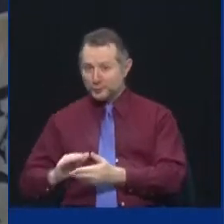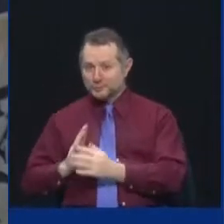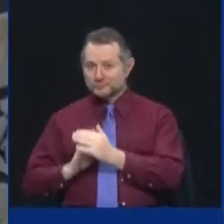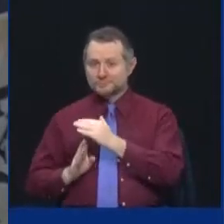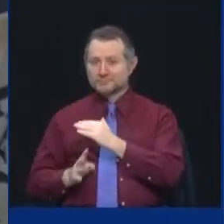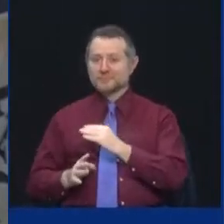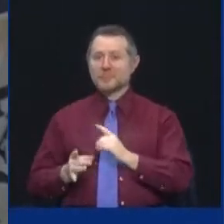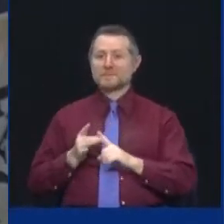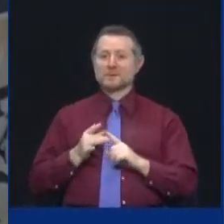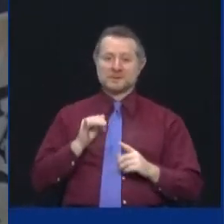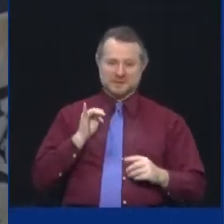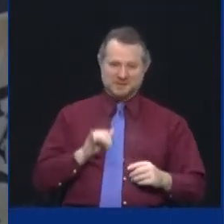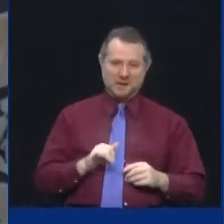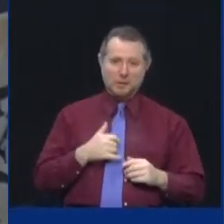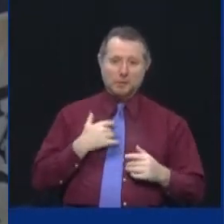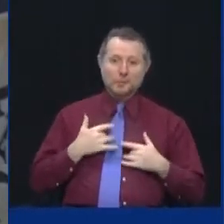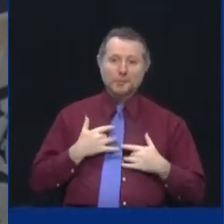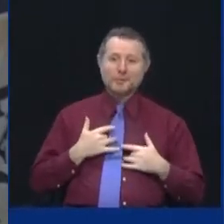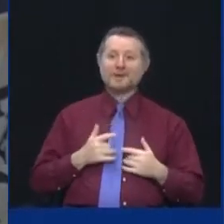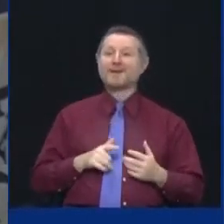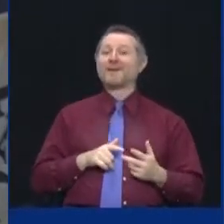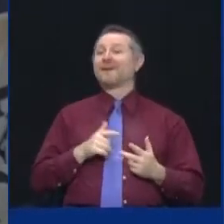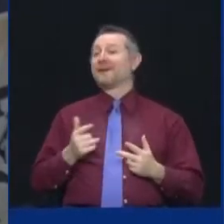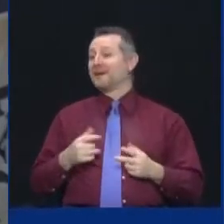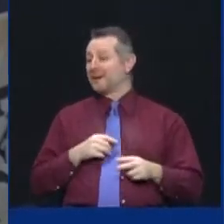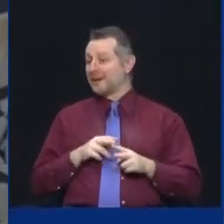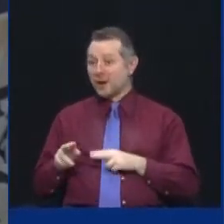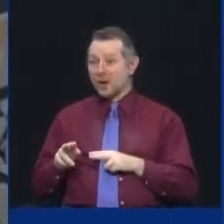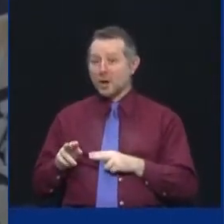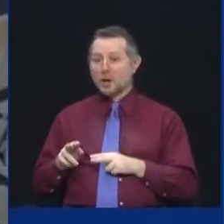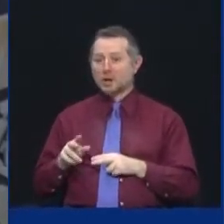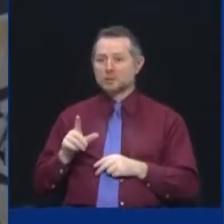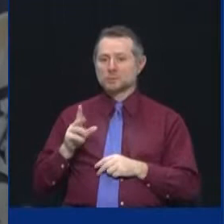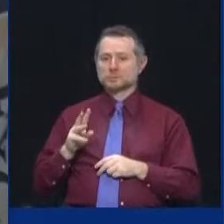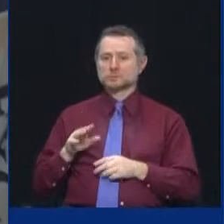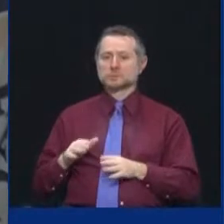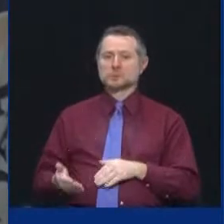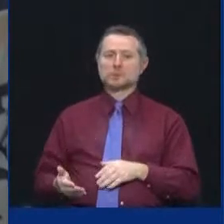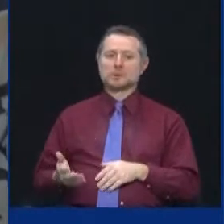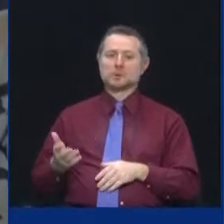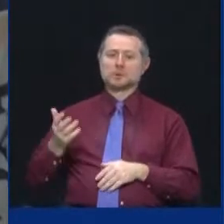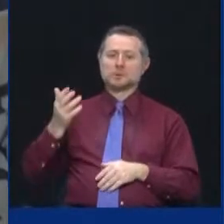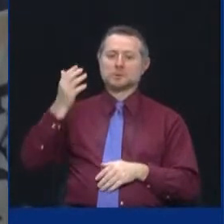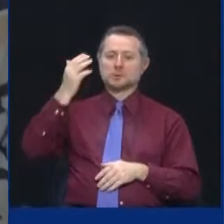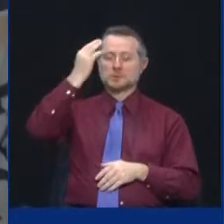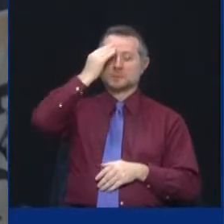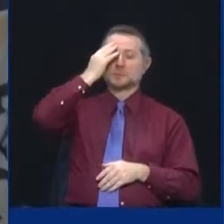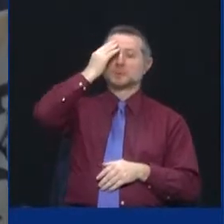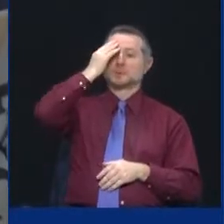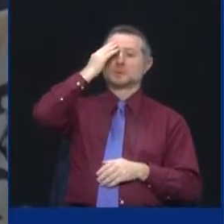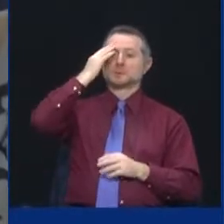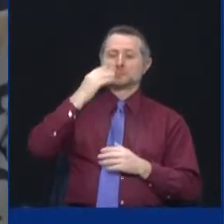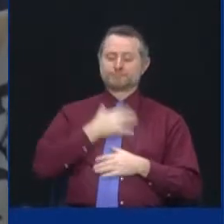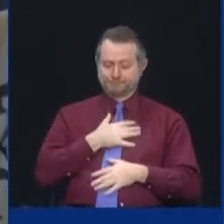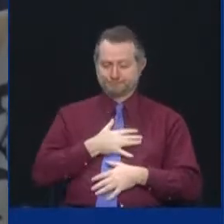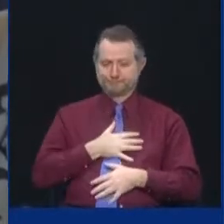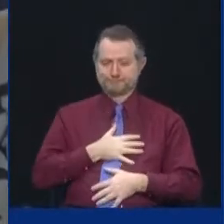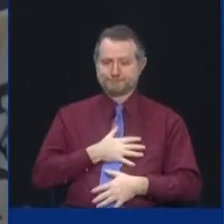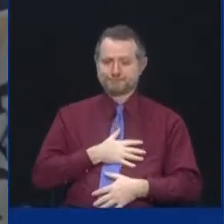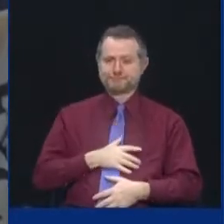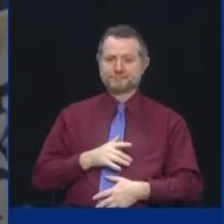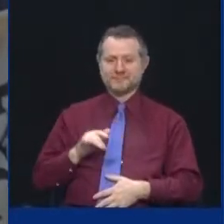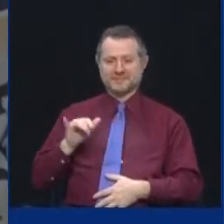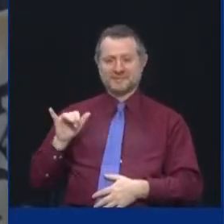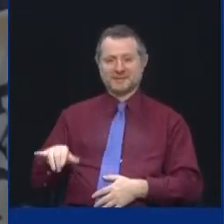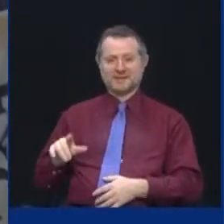down. And then I see 26 people died yesterday. And for me, that number